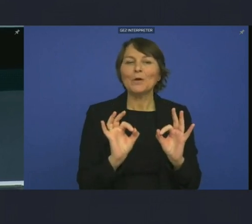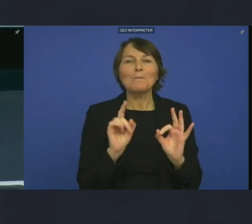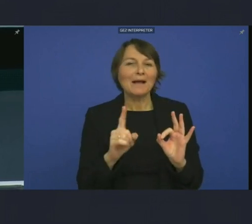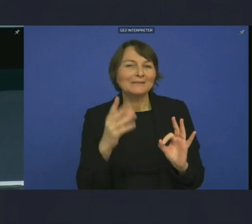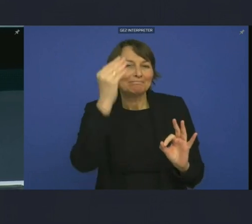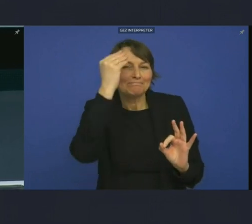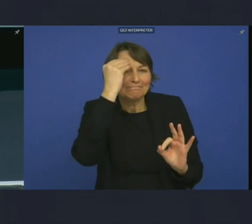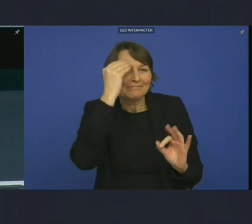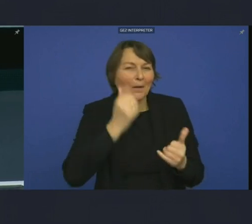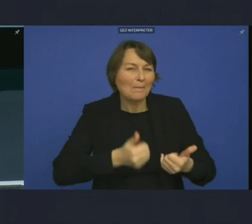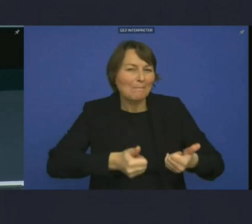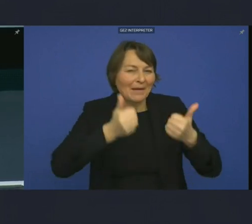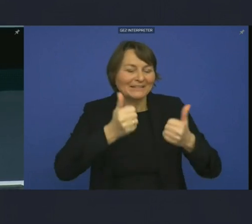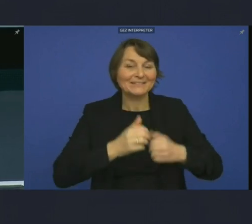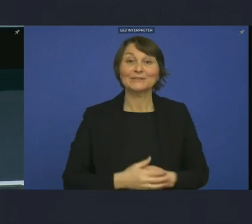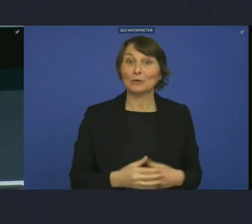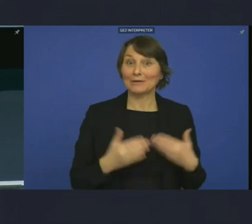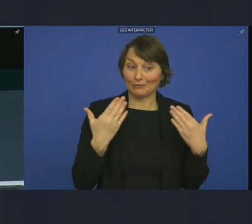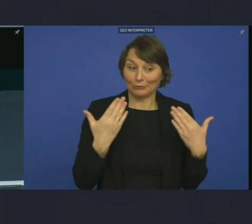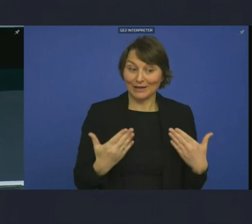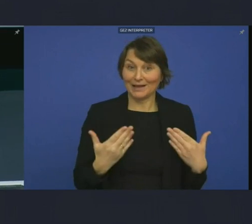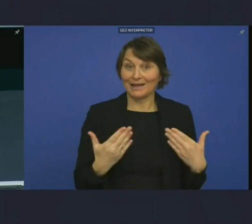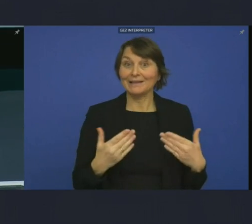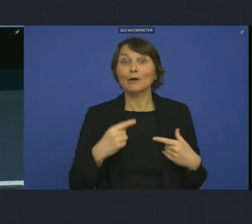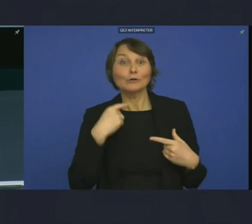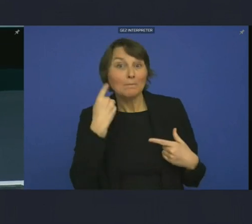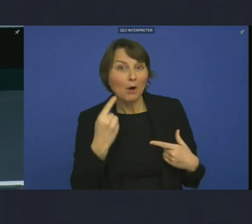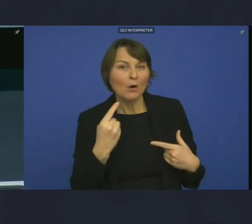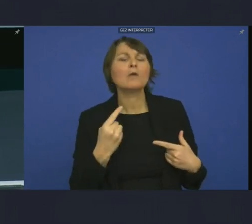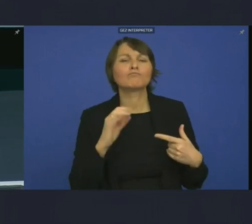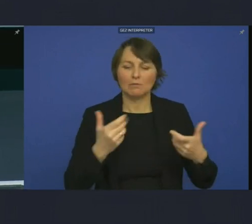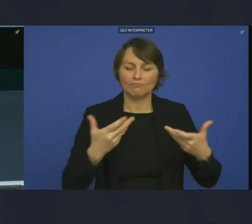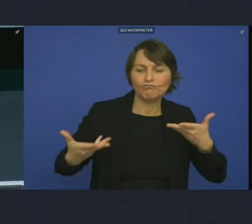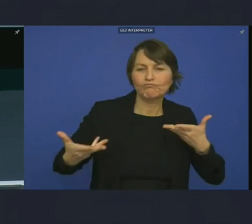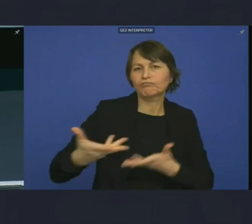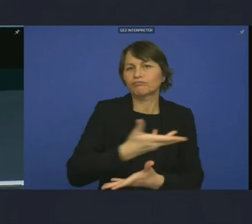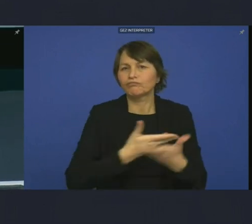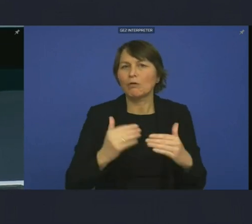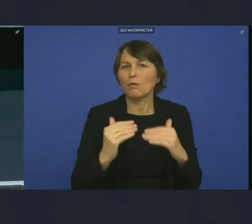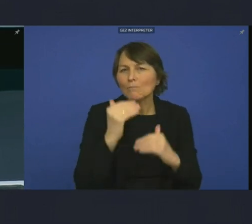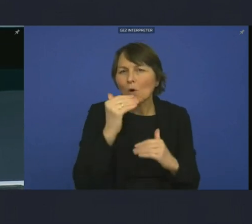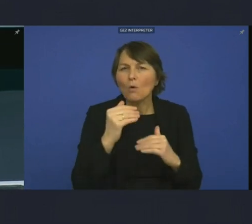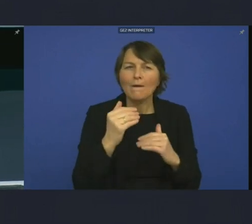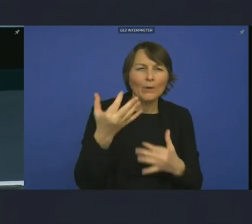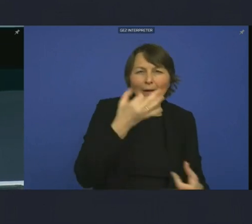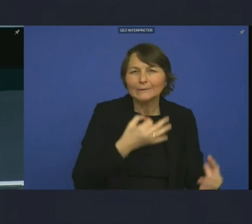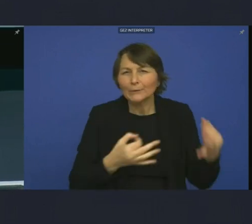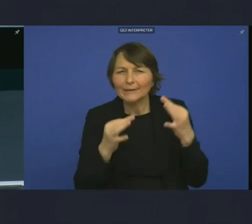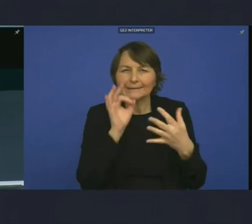will have 2 days to discuss this and to make a more discussion. In-depth discussion on this.